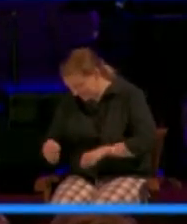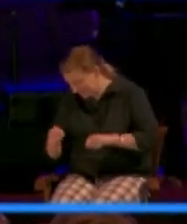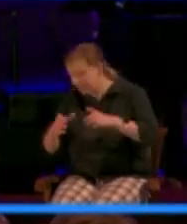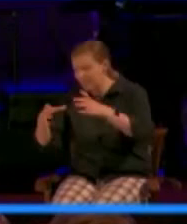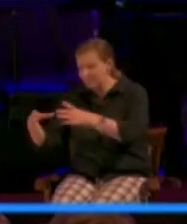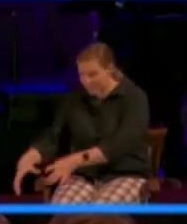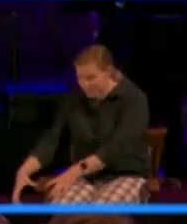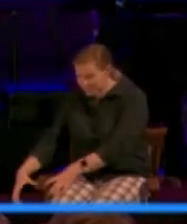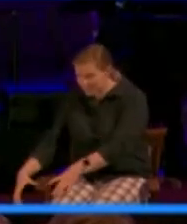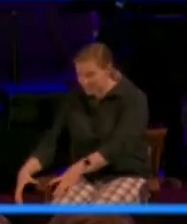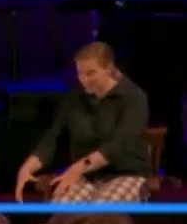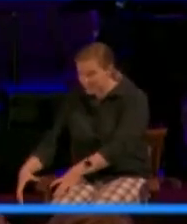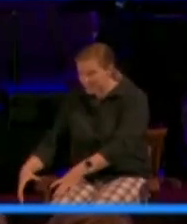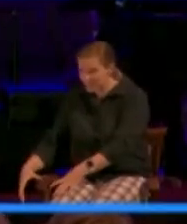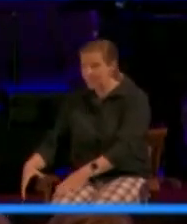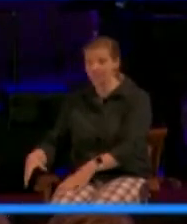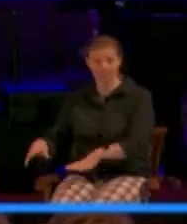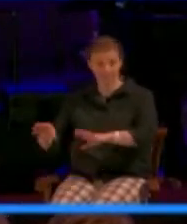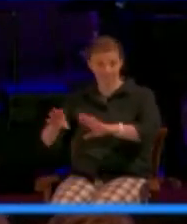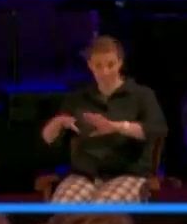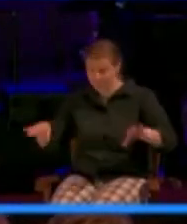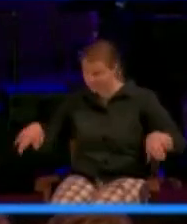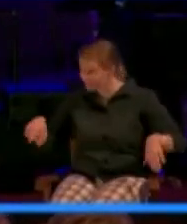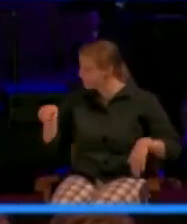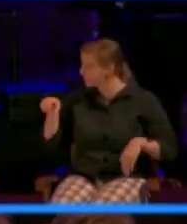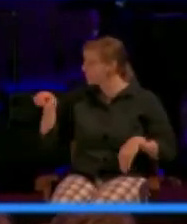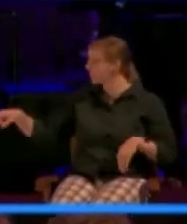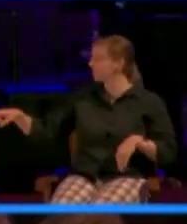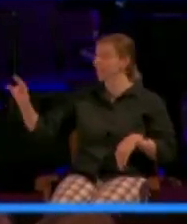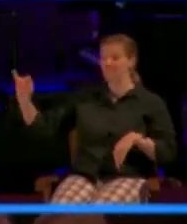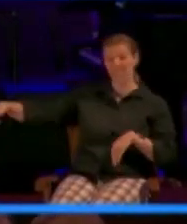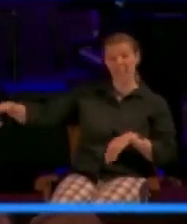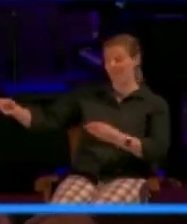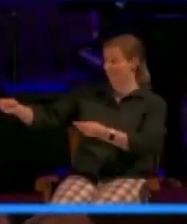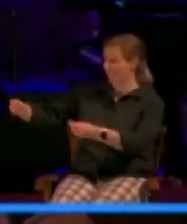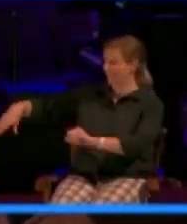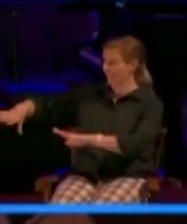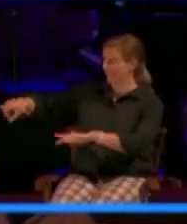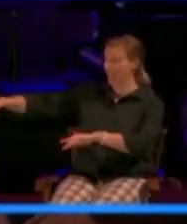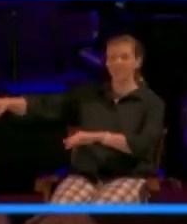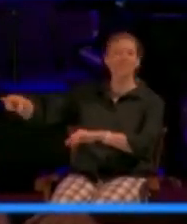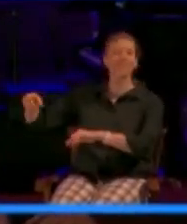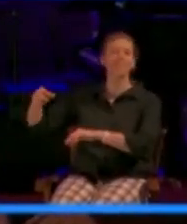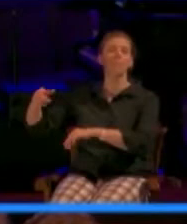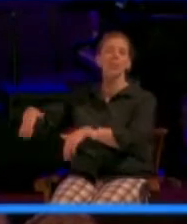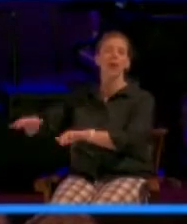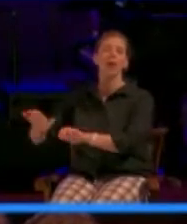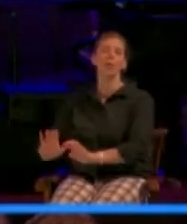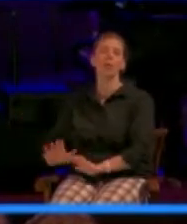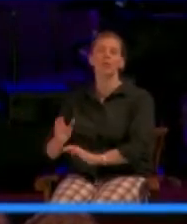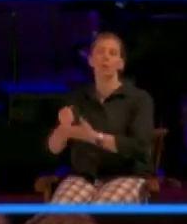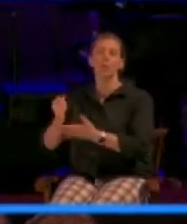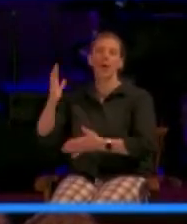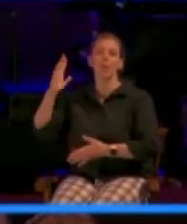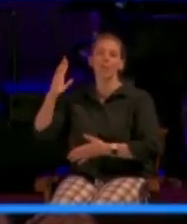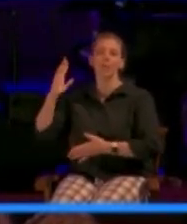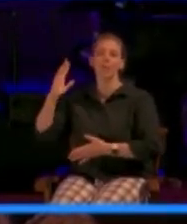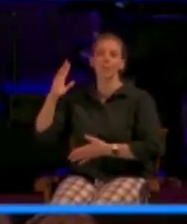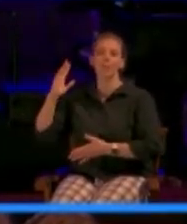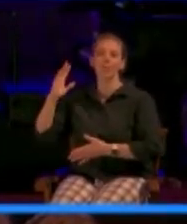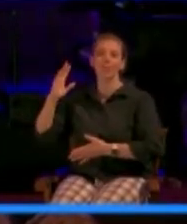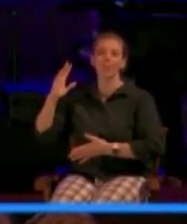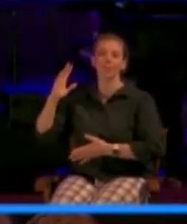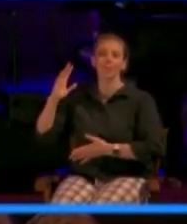better keep your eyes on the ground instead of out here. And so I find money from time to time. I found a $20 bill one